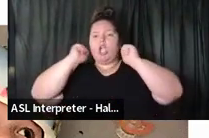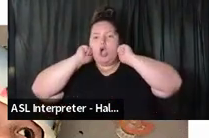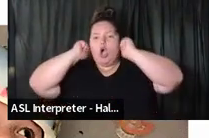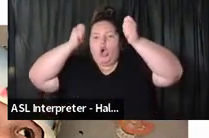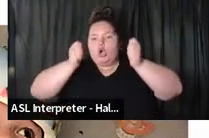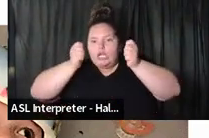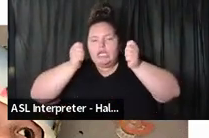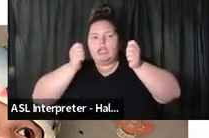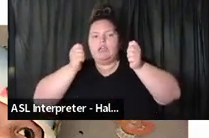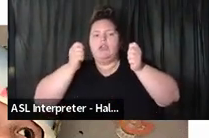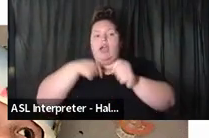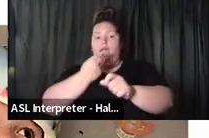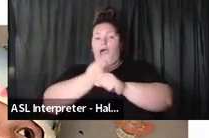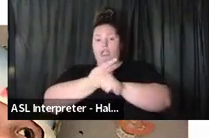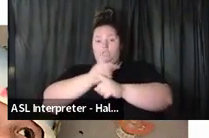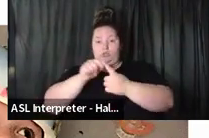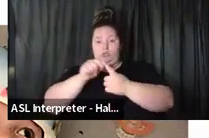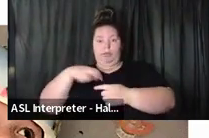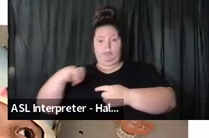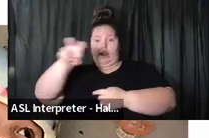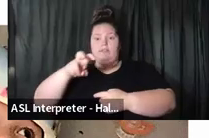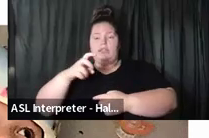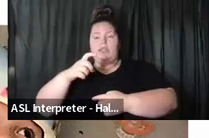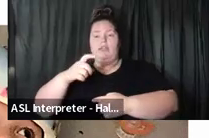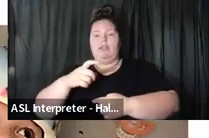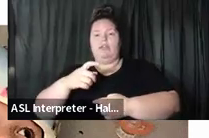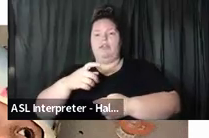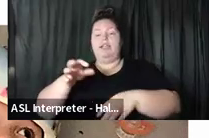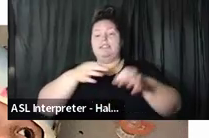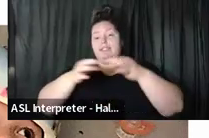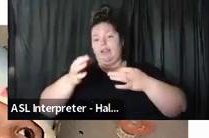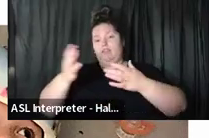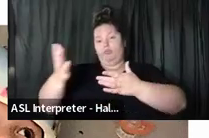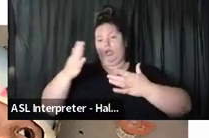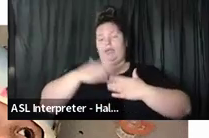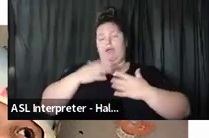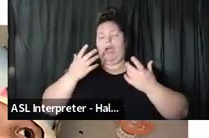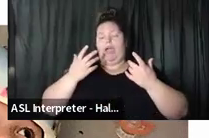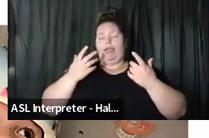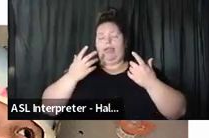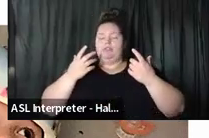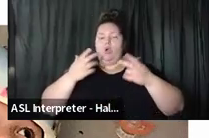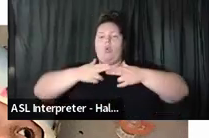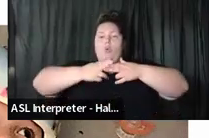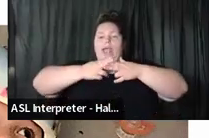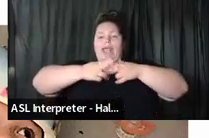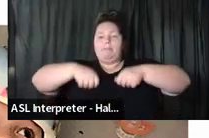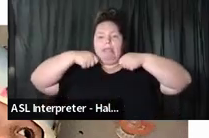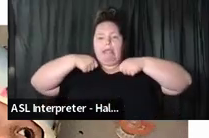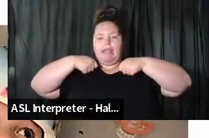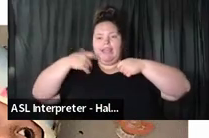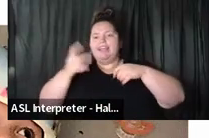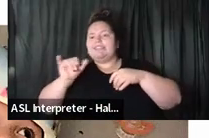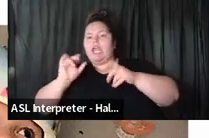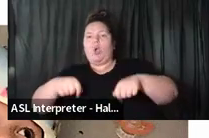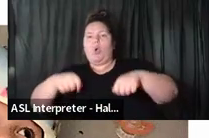that when I'm traveling because I need, instead of bringing my weighted blanket, I bring like this, it's kind of like a weighted hoodie, but it helps me stay